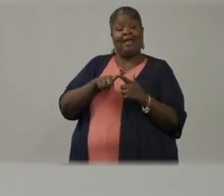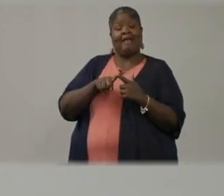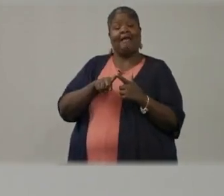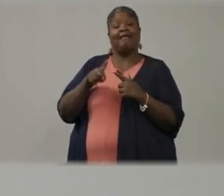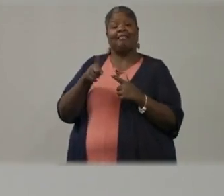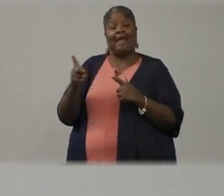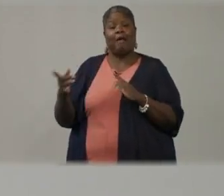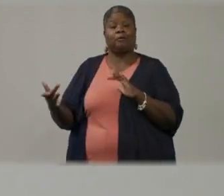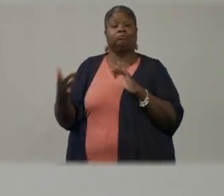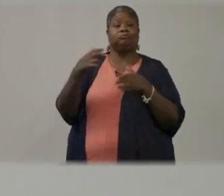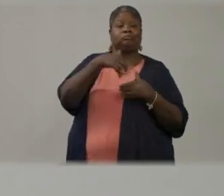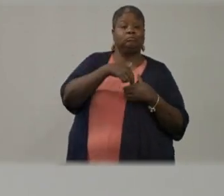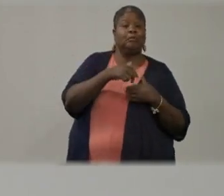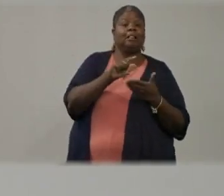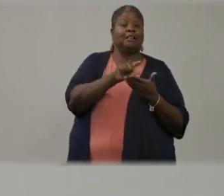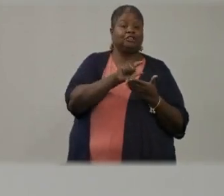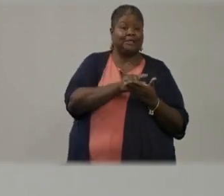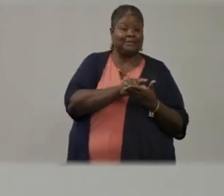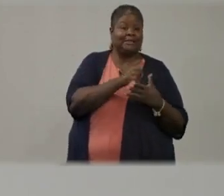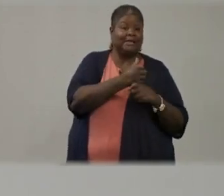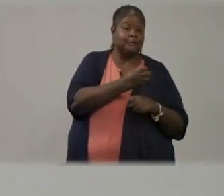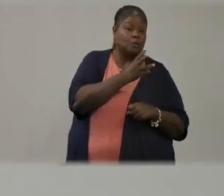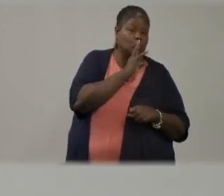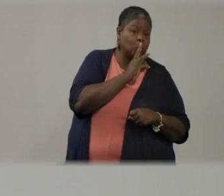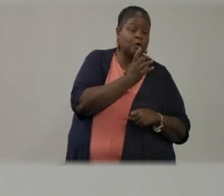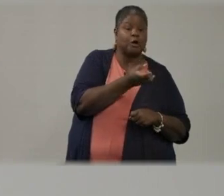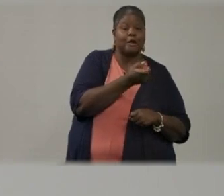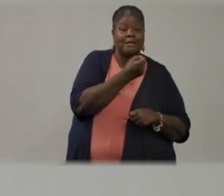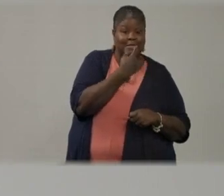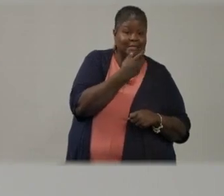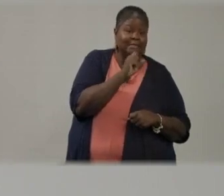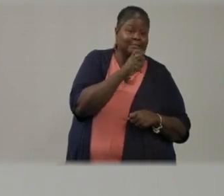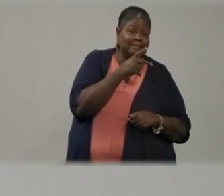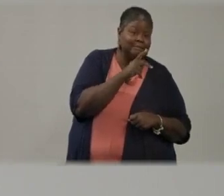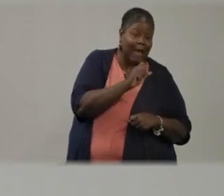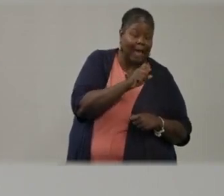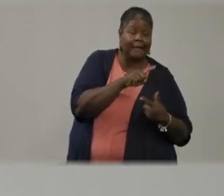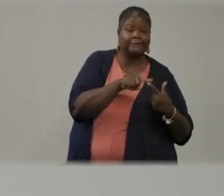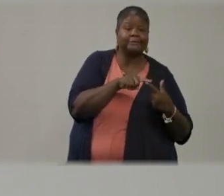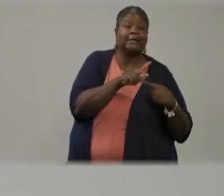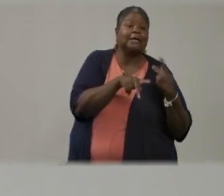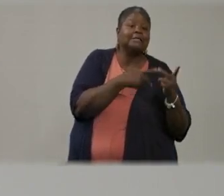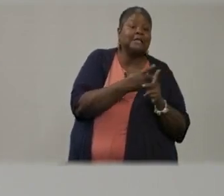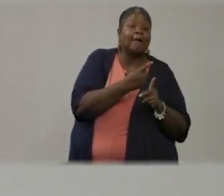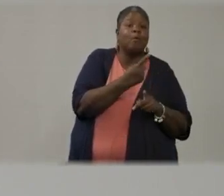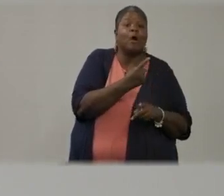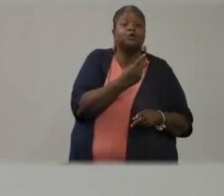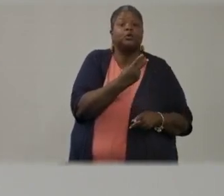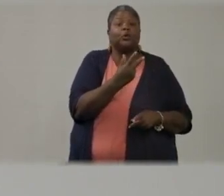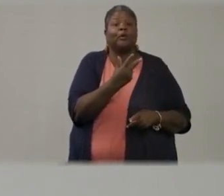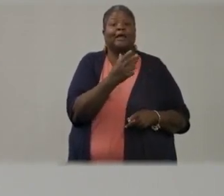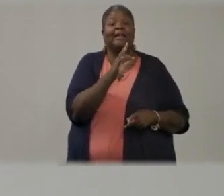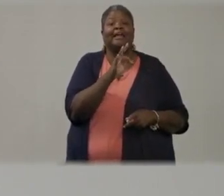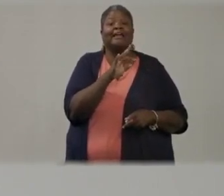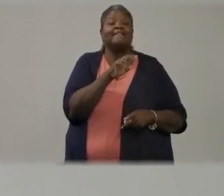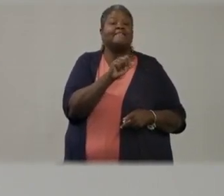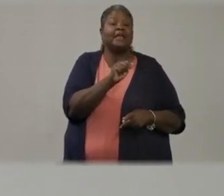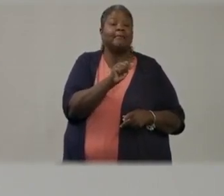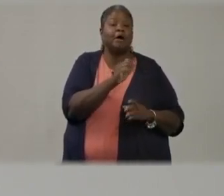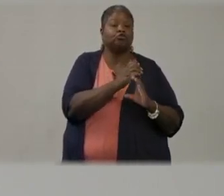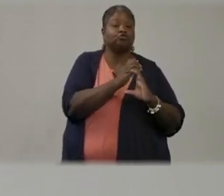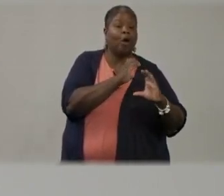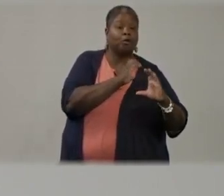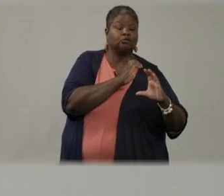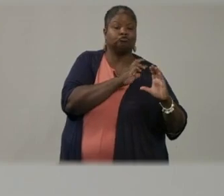logistics. Logistics gets water, snacks, type 1, 2, 3 FEMA typed